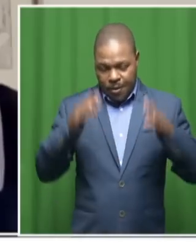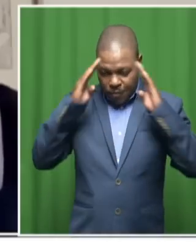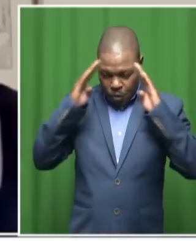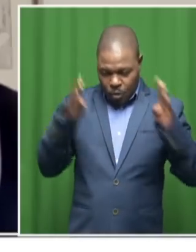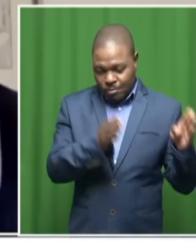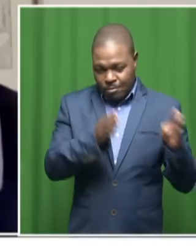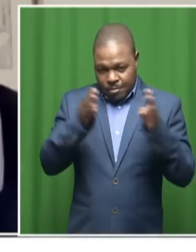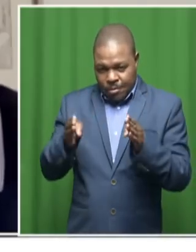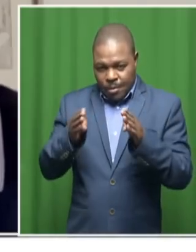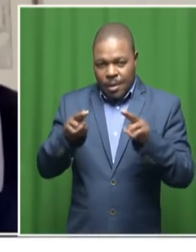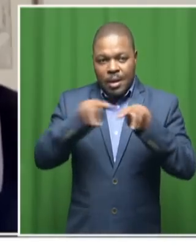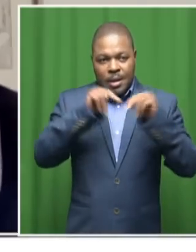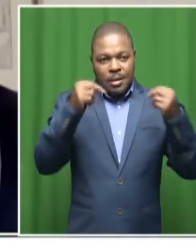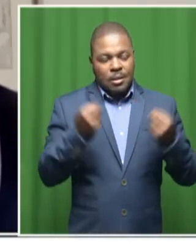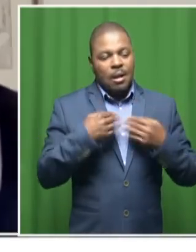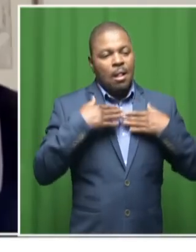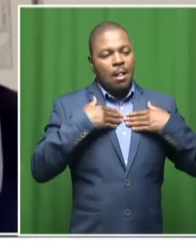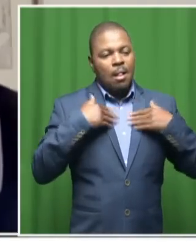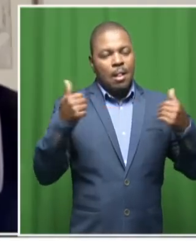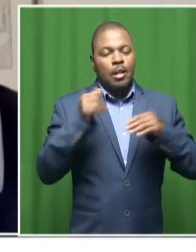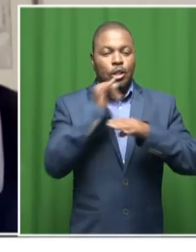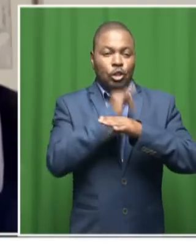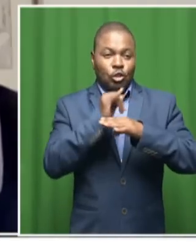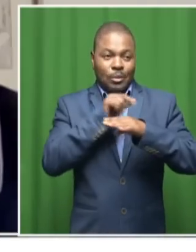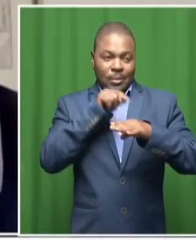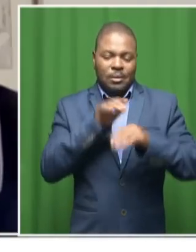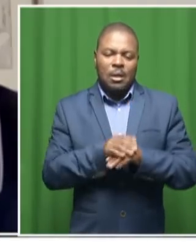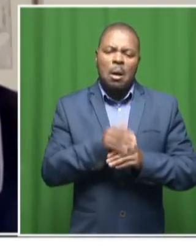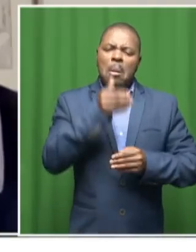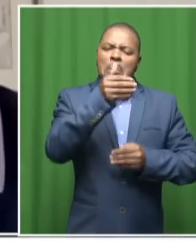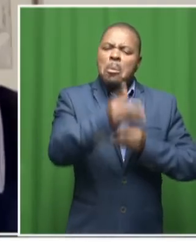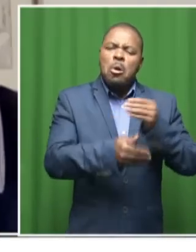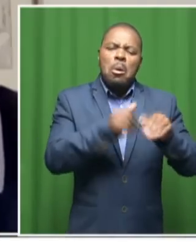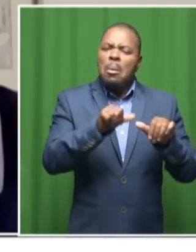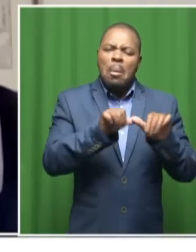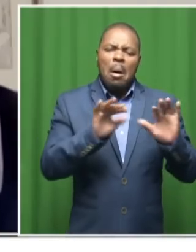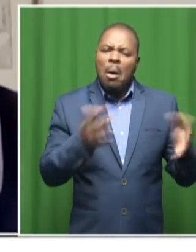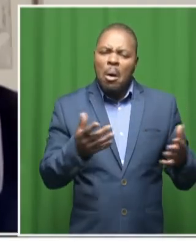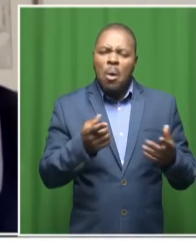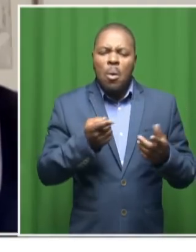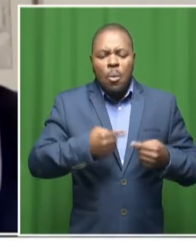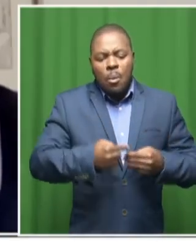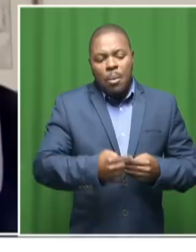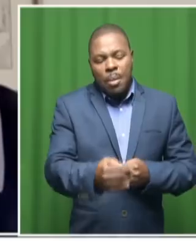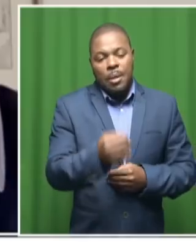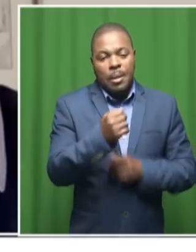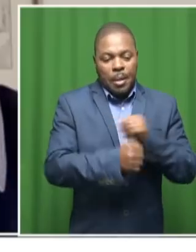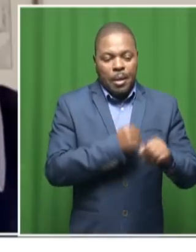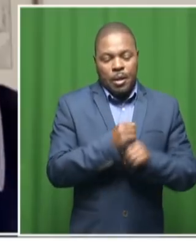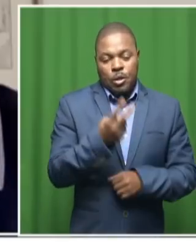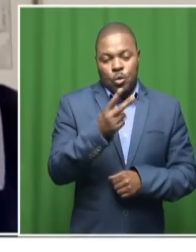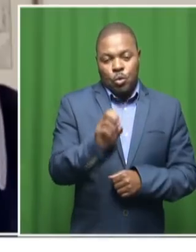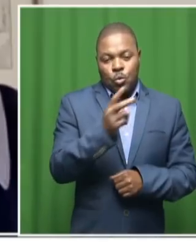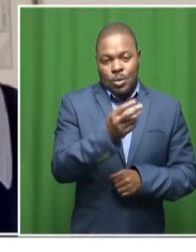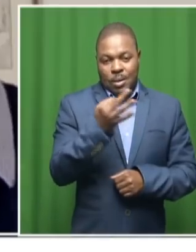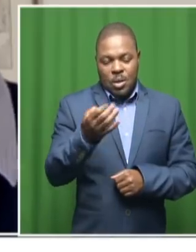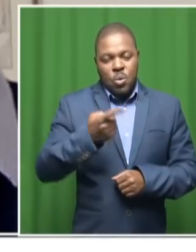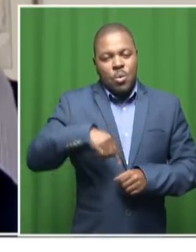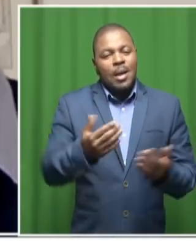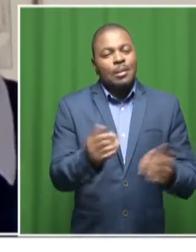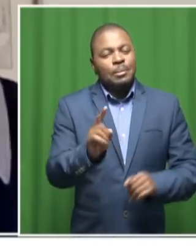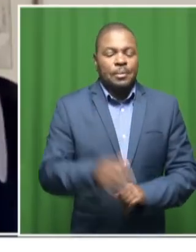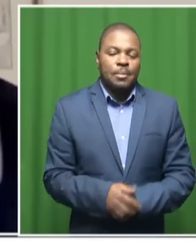Crisp, to the National Health Insurance. How far is that process, and what can we expect in 2023?